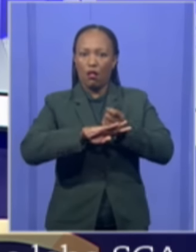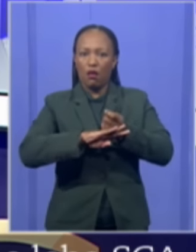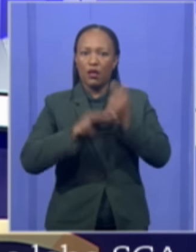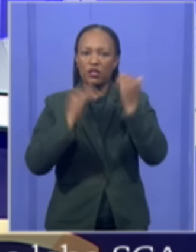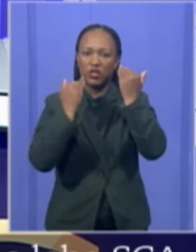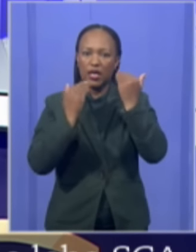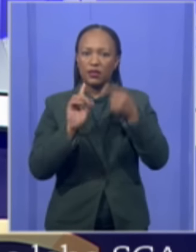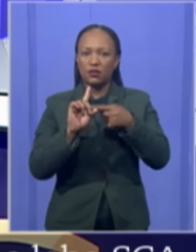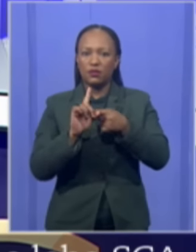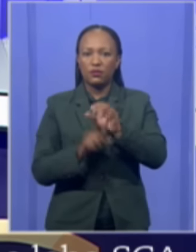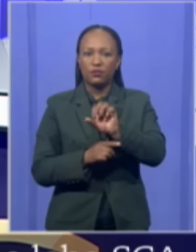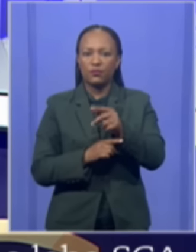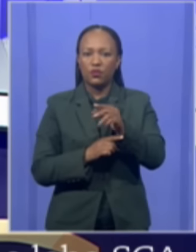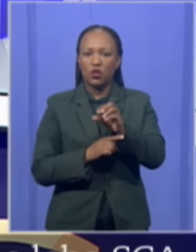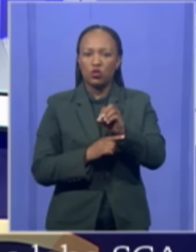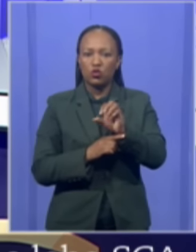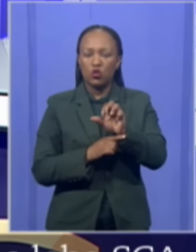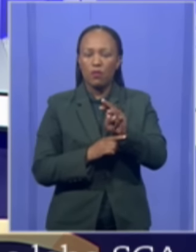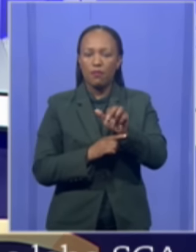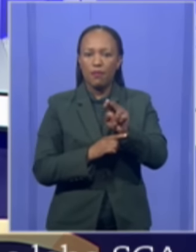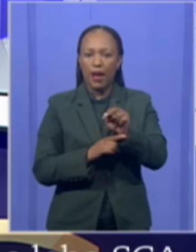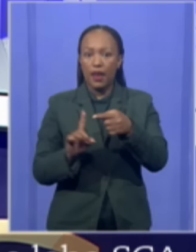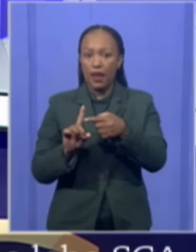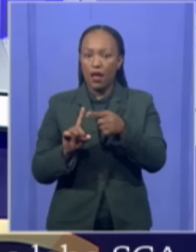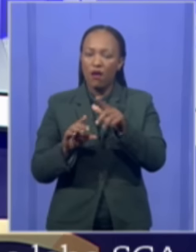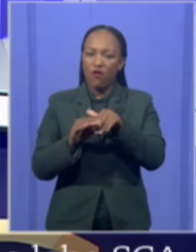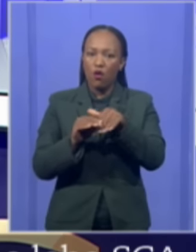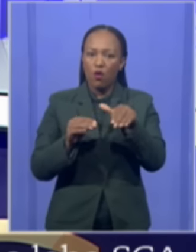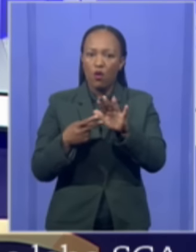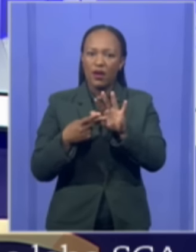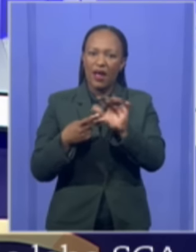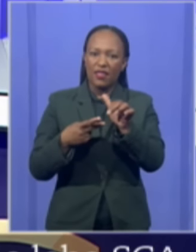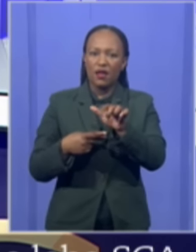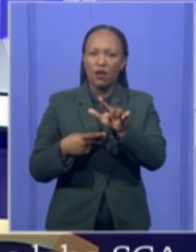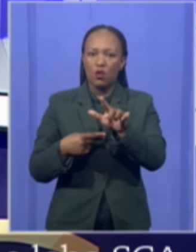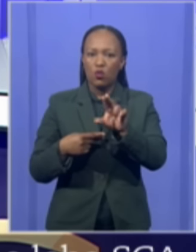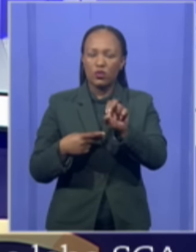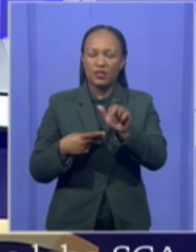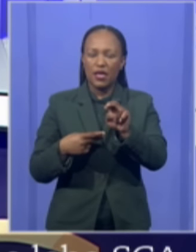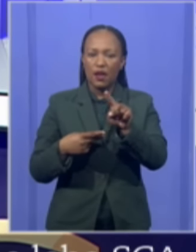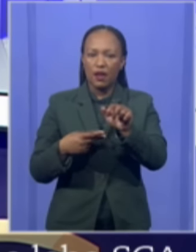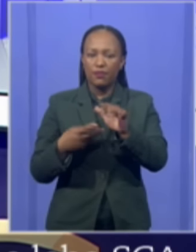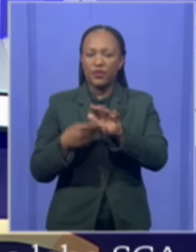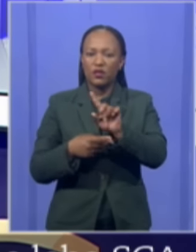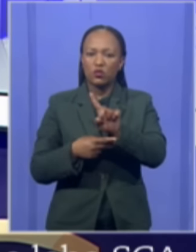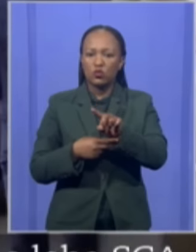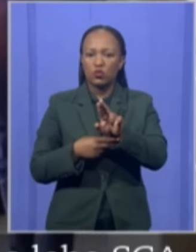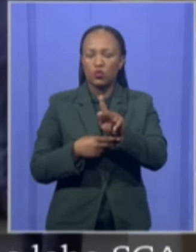ya go lokolla Timothy Omotoso le balatofatšwa mmogo Lusanda Sulani le Zukiswa Sitho.